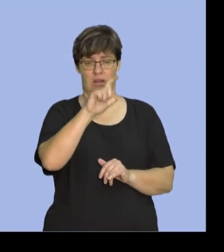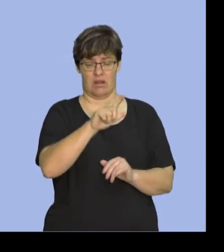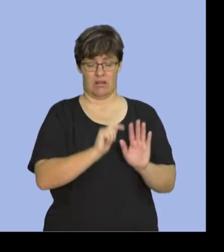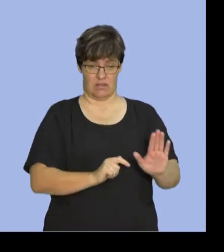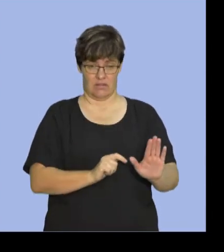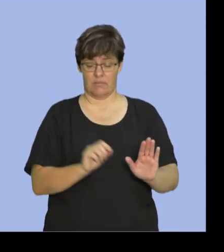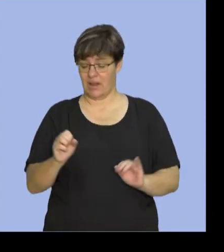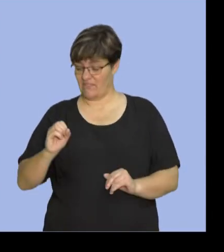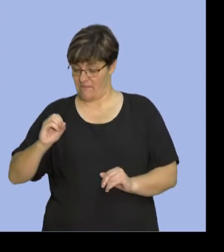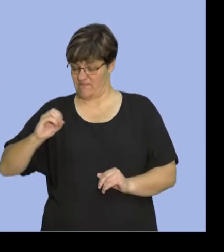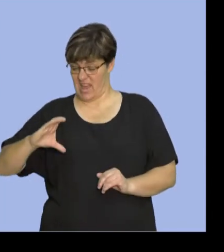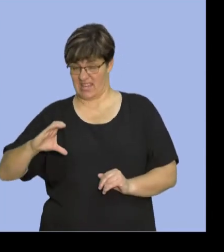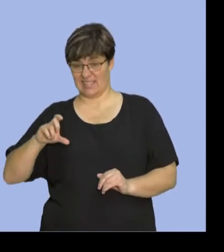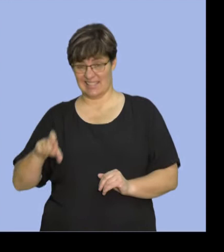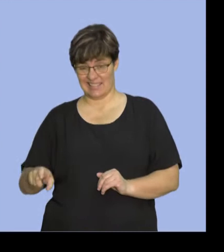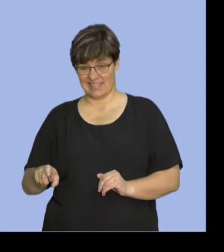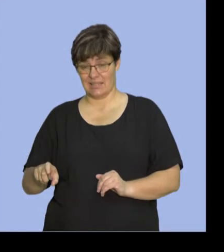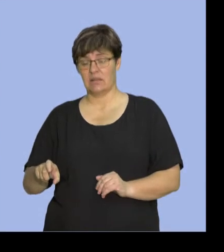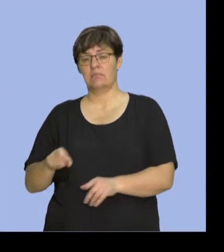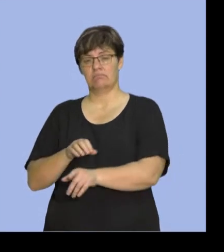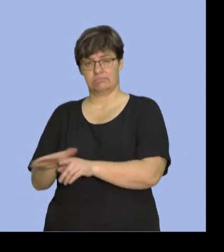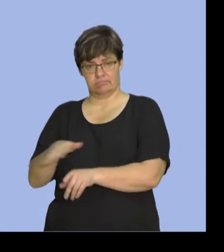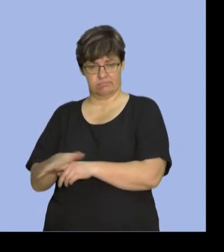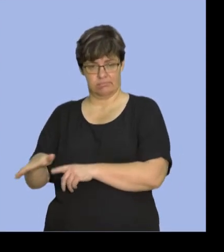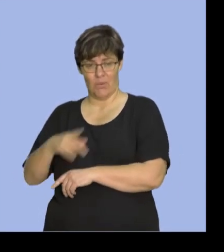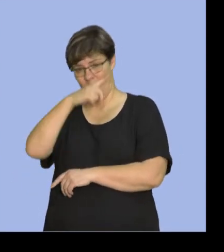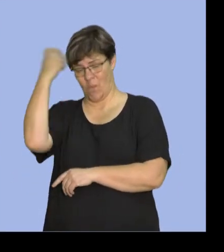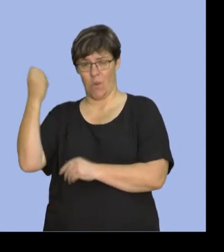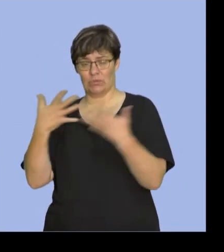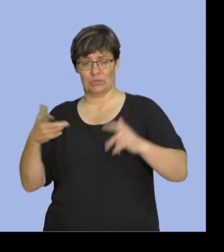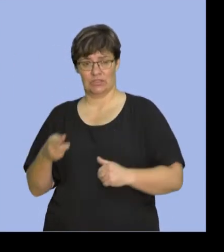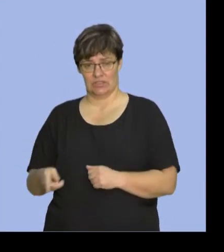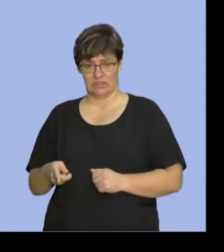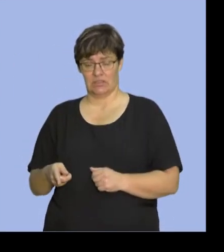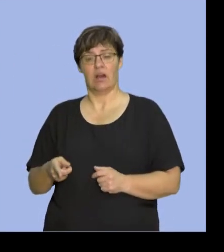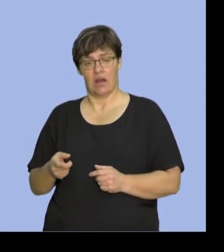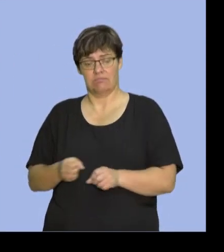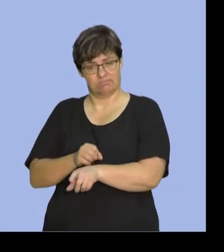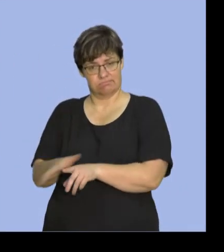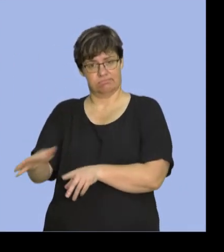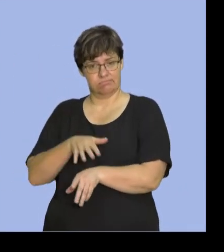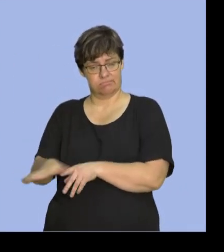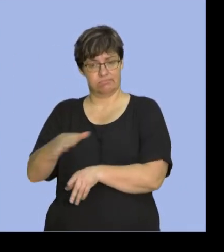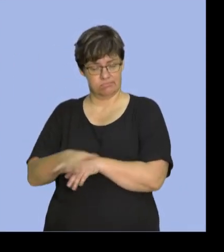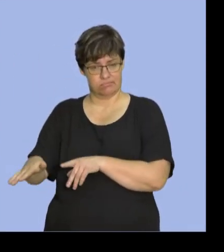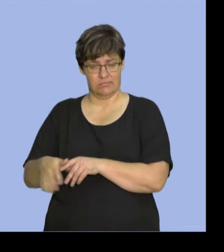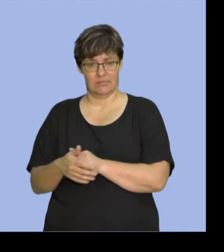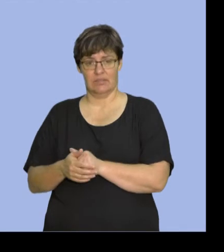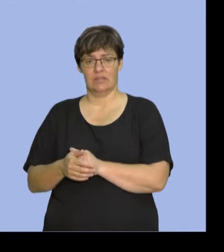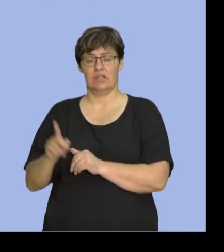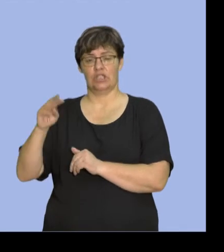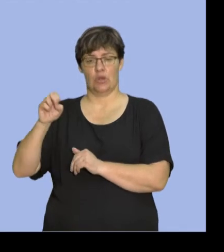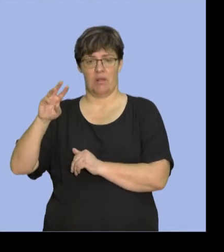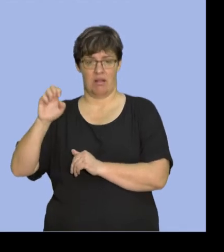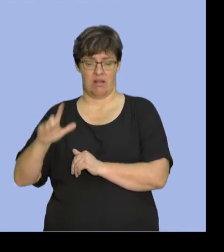vasodilation, you can see that these blood vessels are dilated. There is an increased supply of blood to the dermal